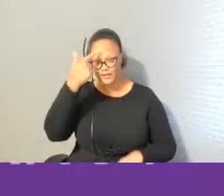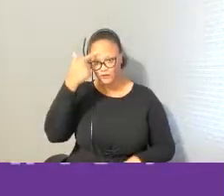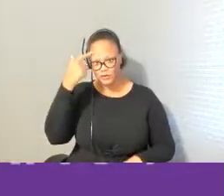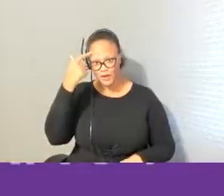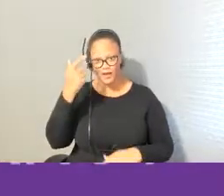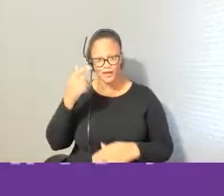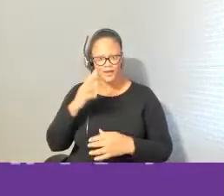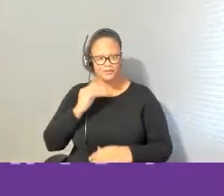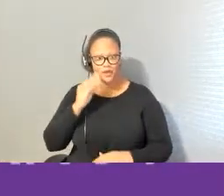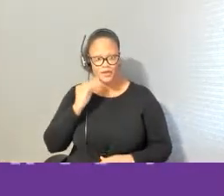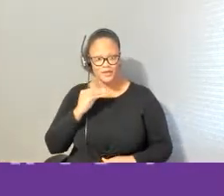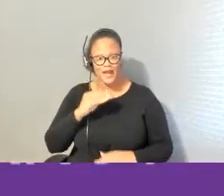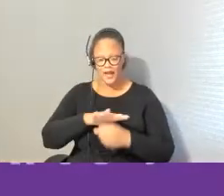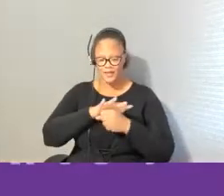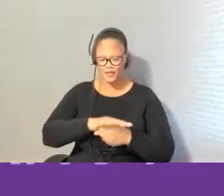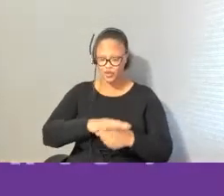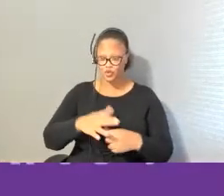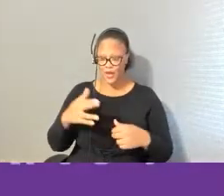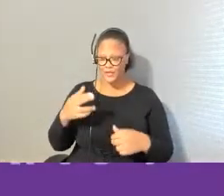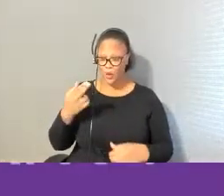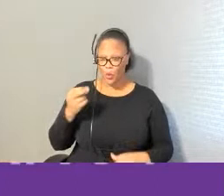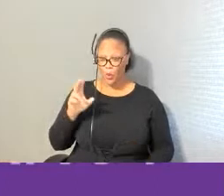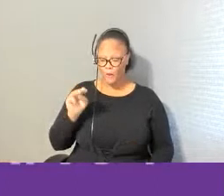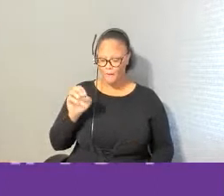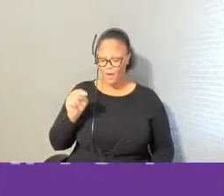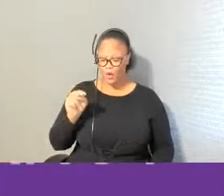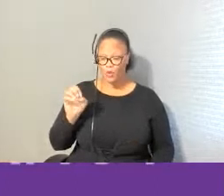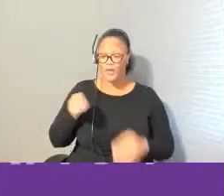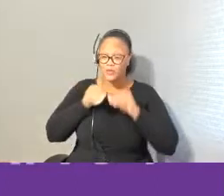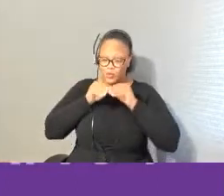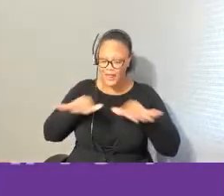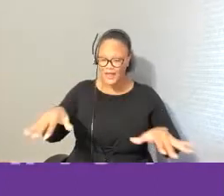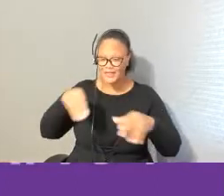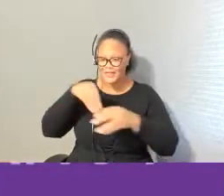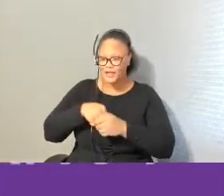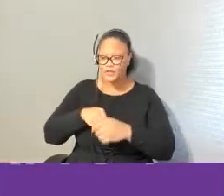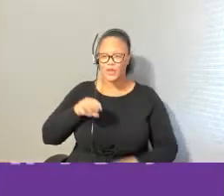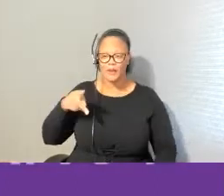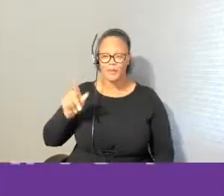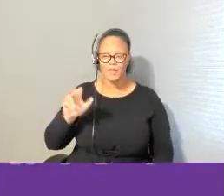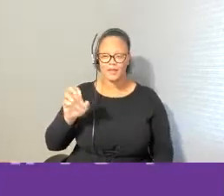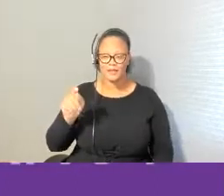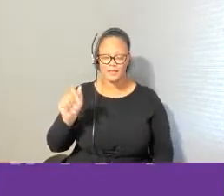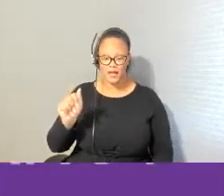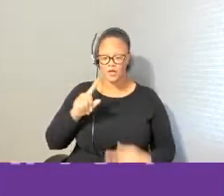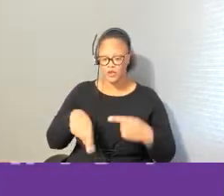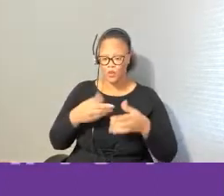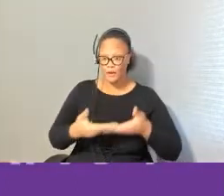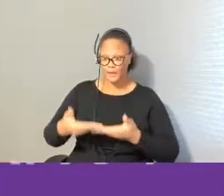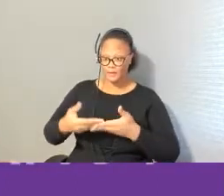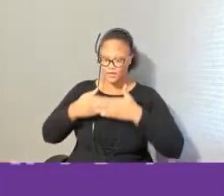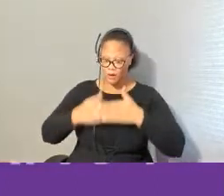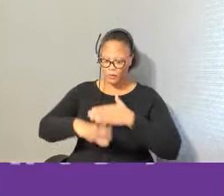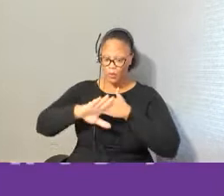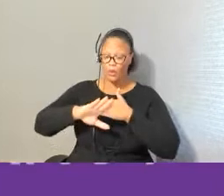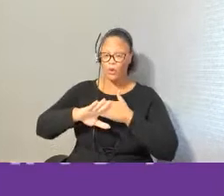stress hormone, is released into the placenta. And when babies are born, infants coming to the world,